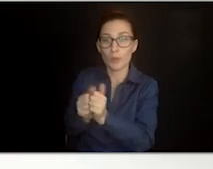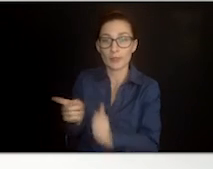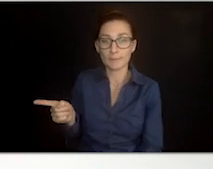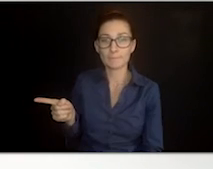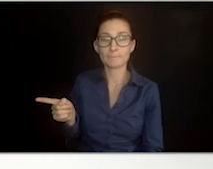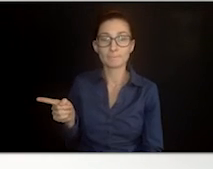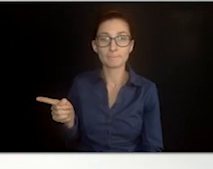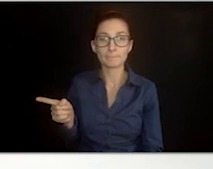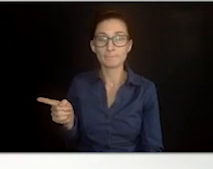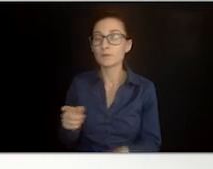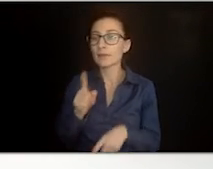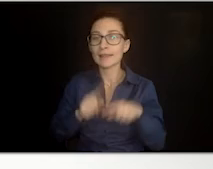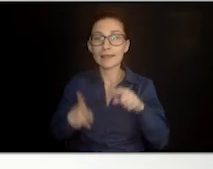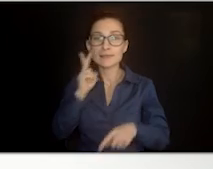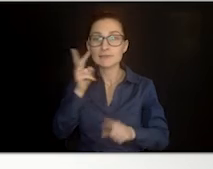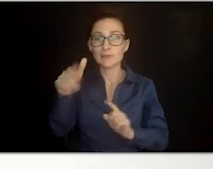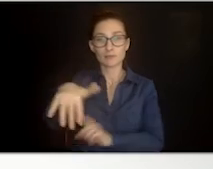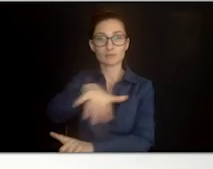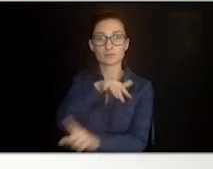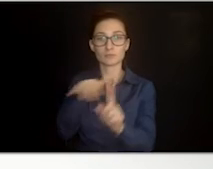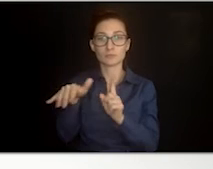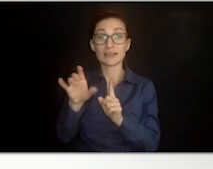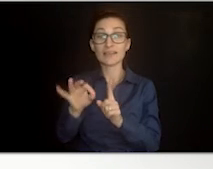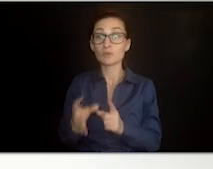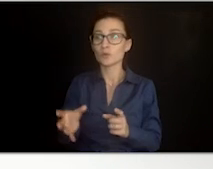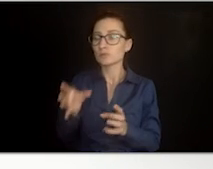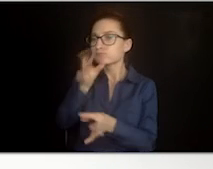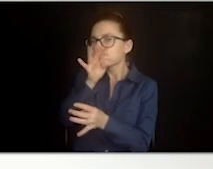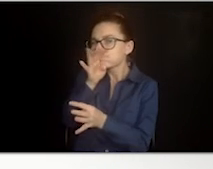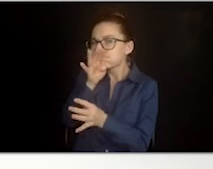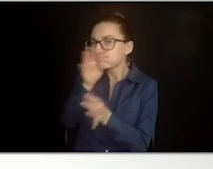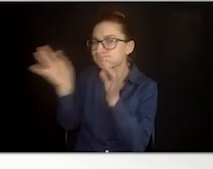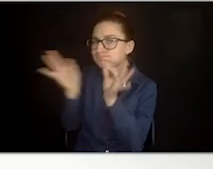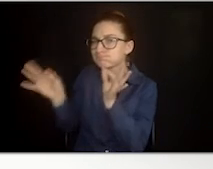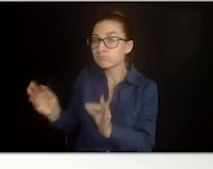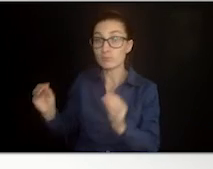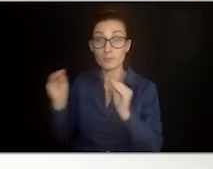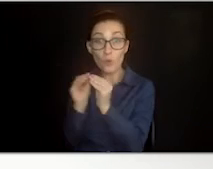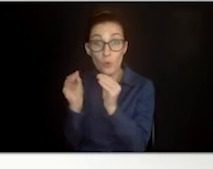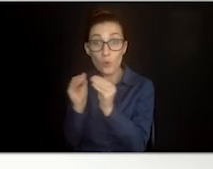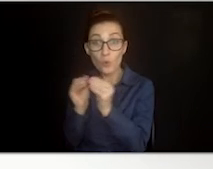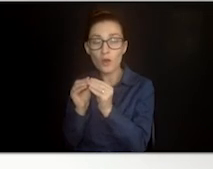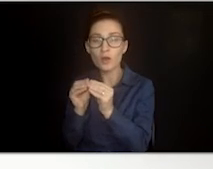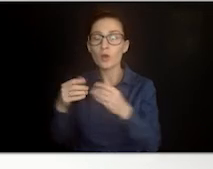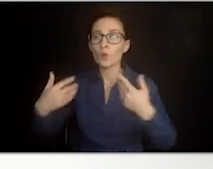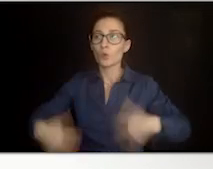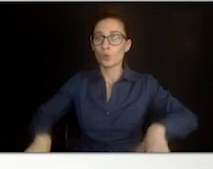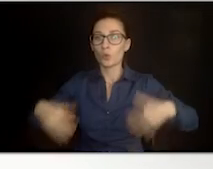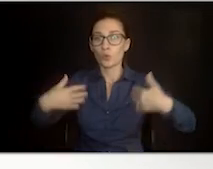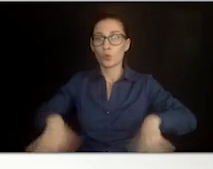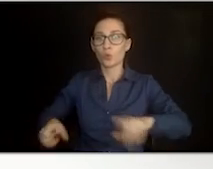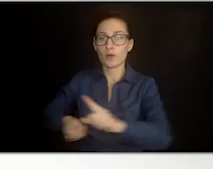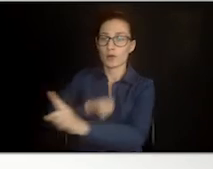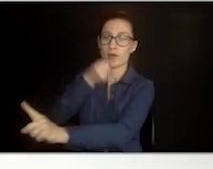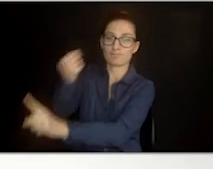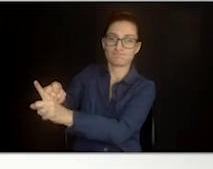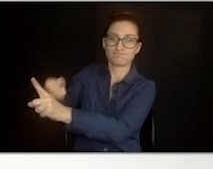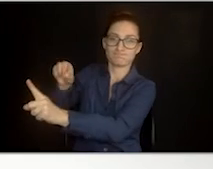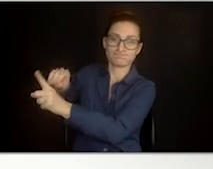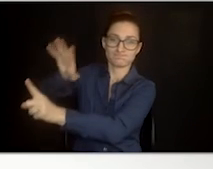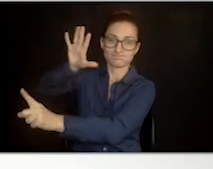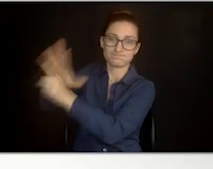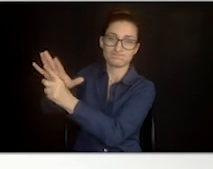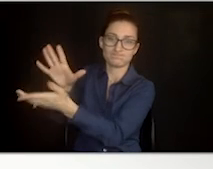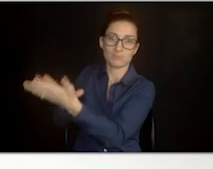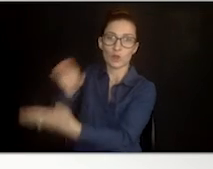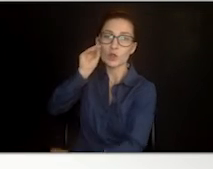them. The more you can talk and tell them about what you're doing, the more they're going to learn